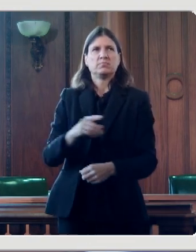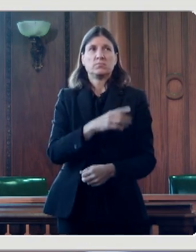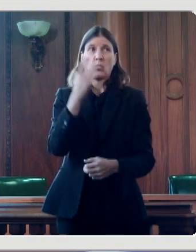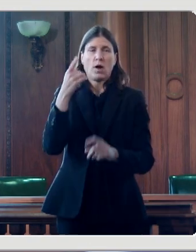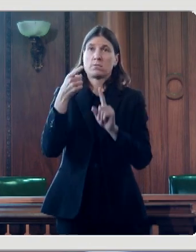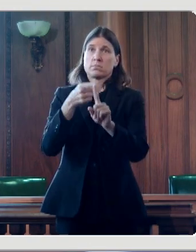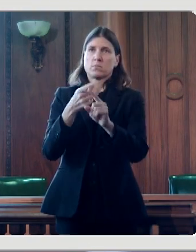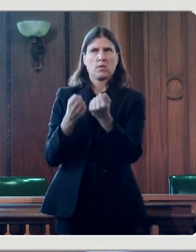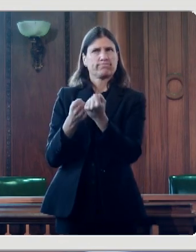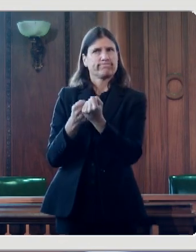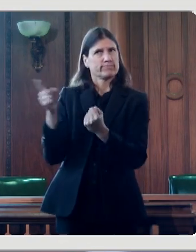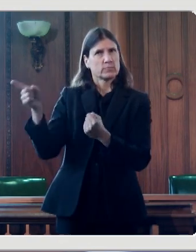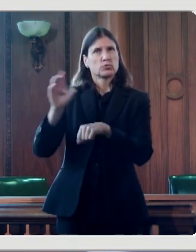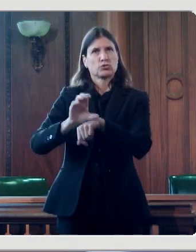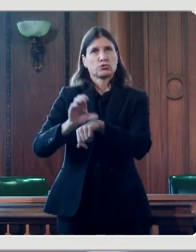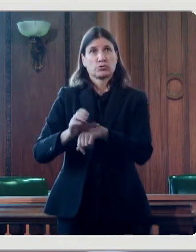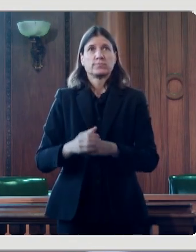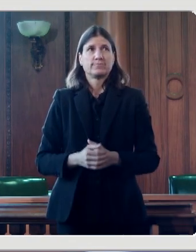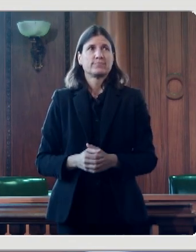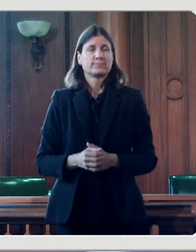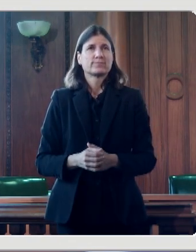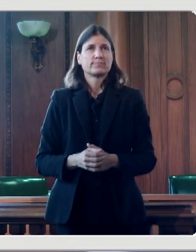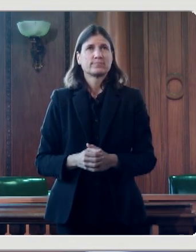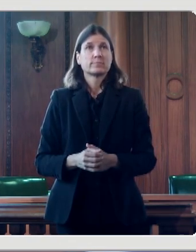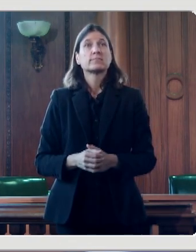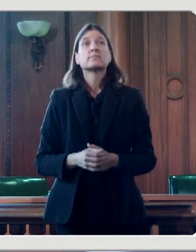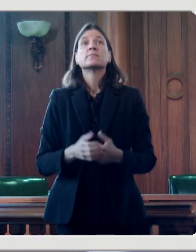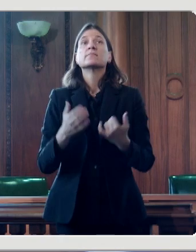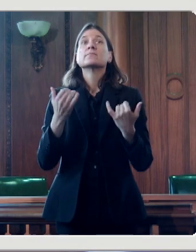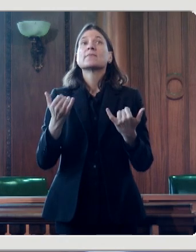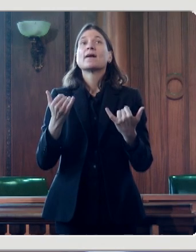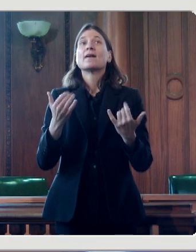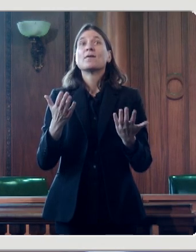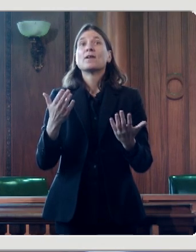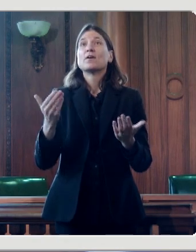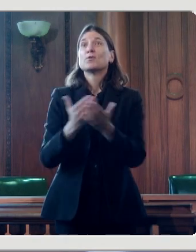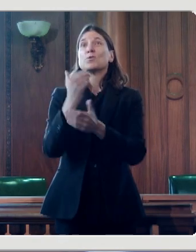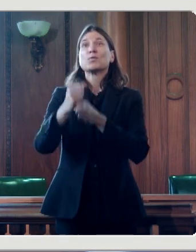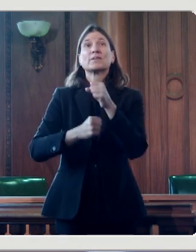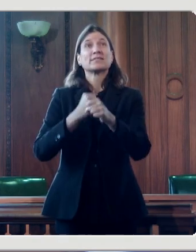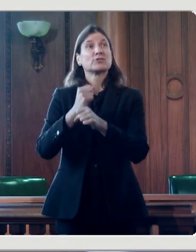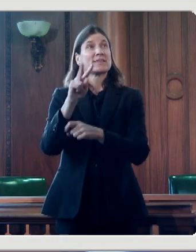New Year's Eve, which the police department received well over 300 calls.